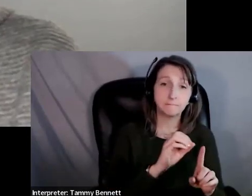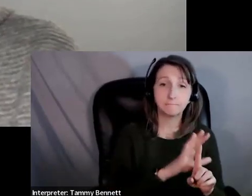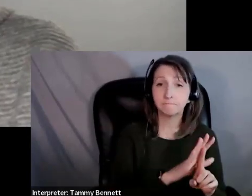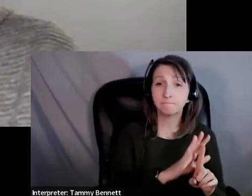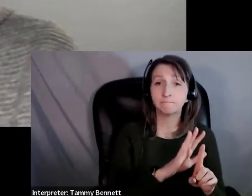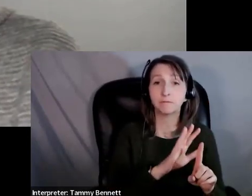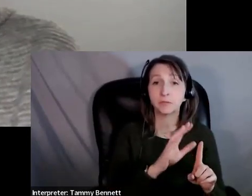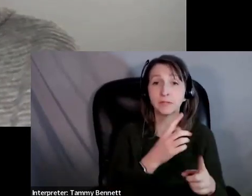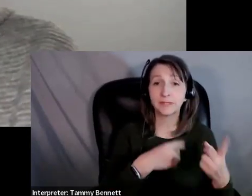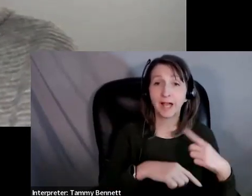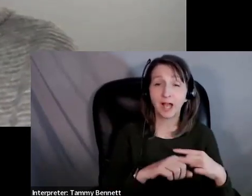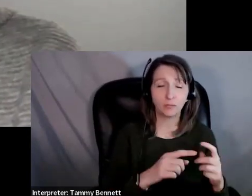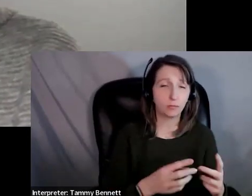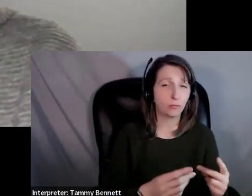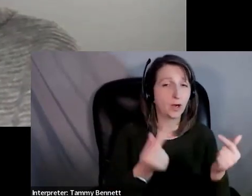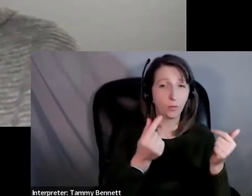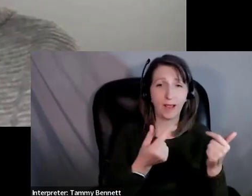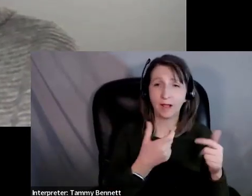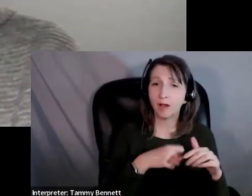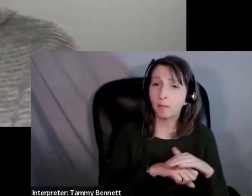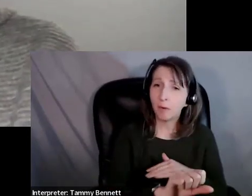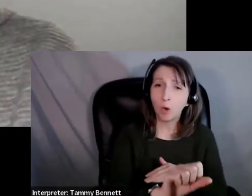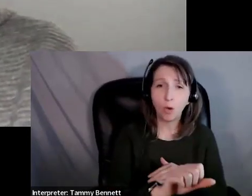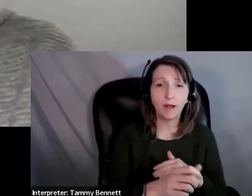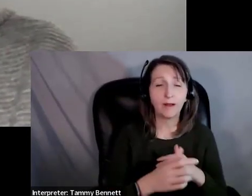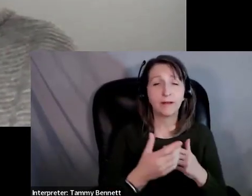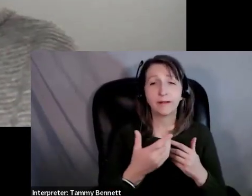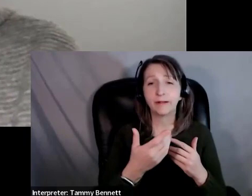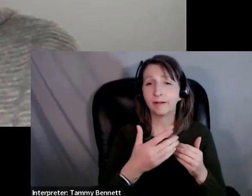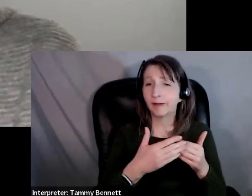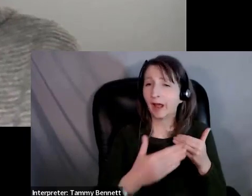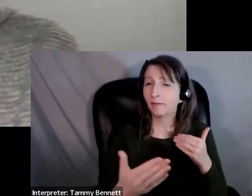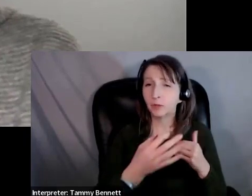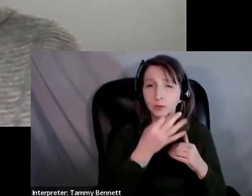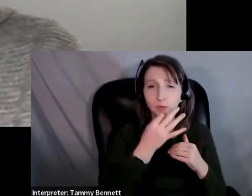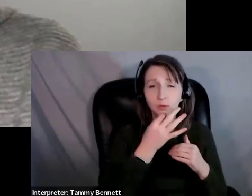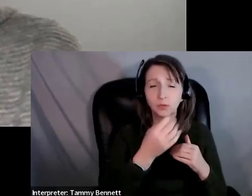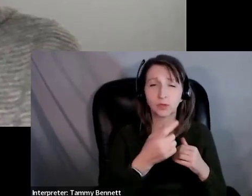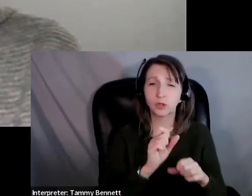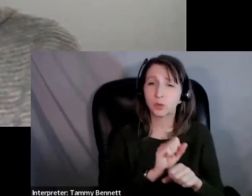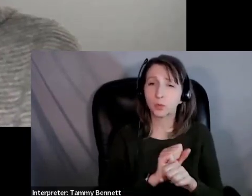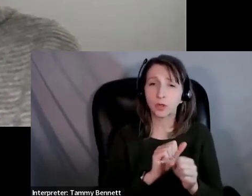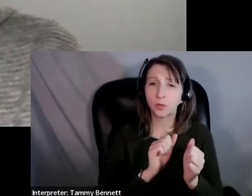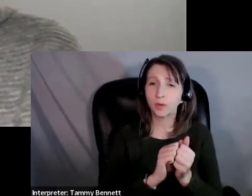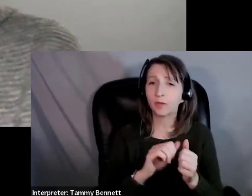the, when they're very young, they've had early intervention services, they've worked with a deaf mentor. Um,